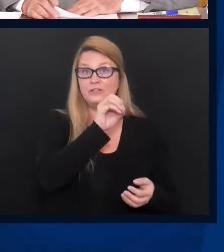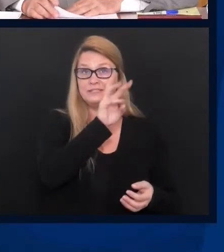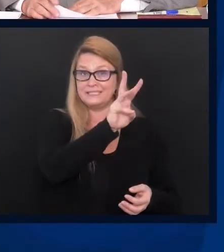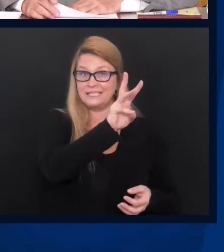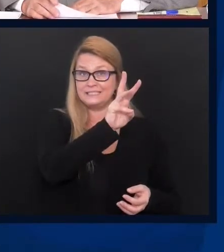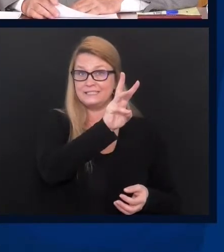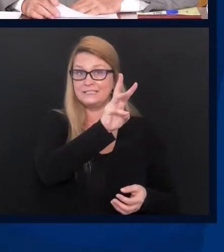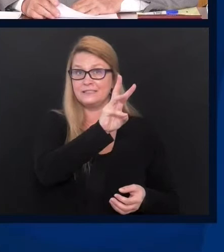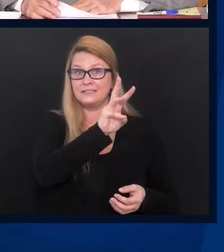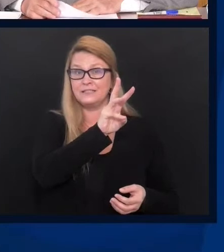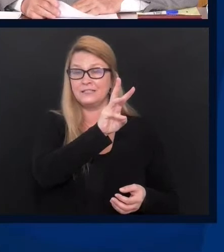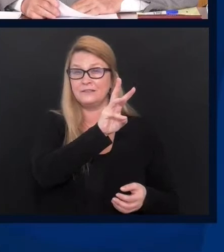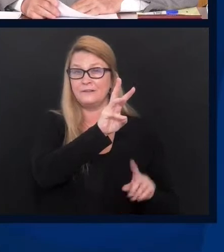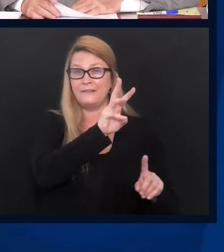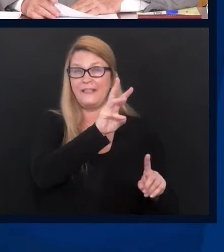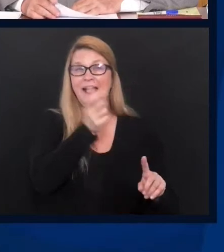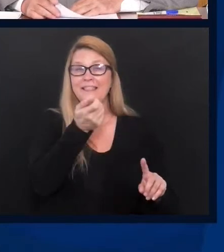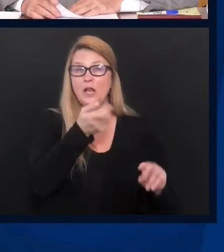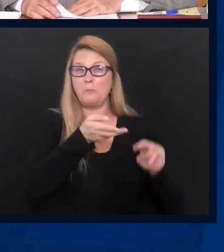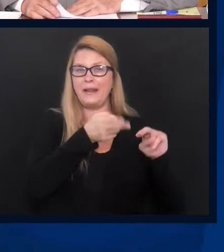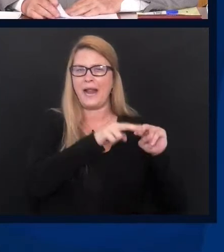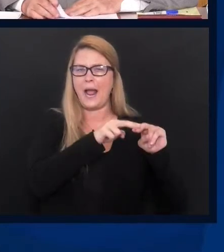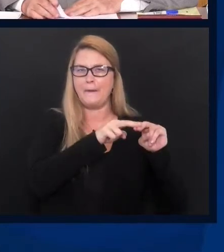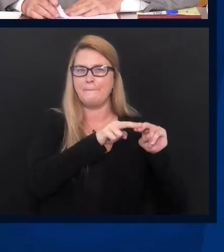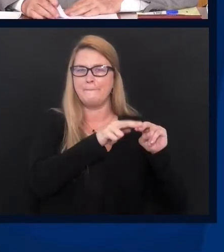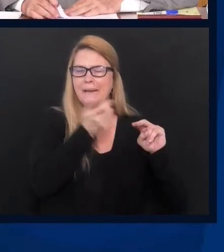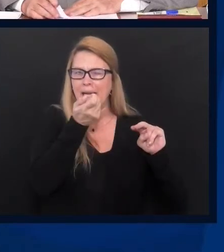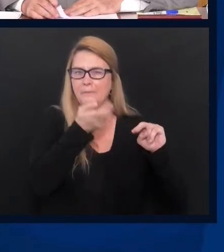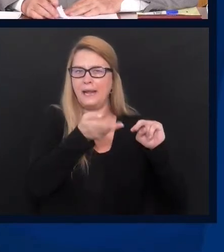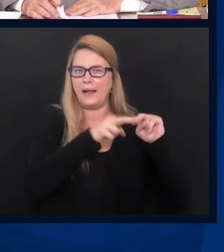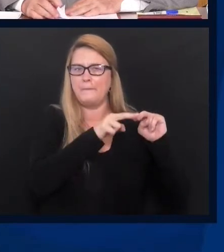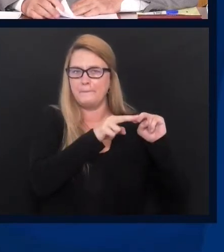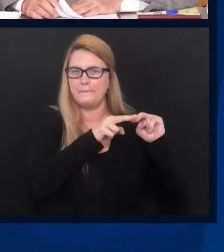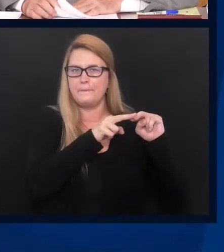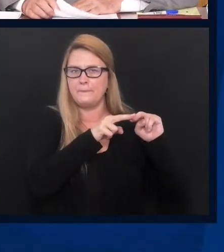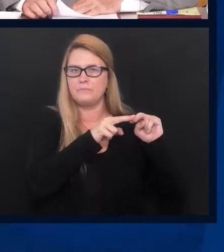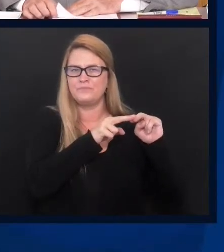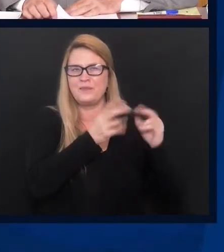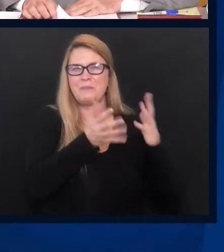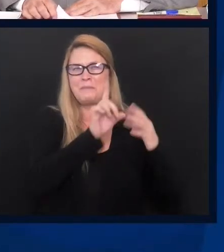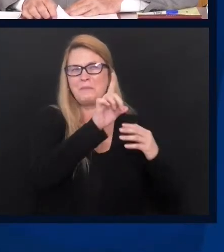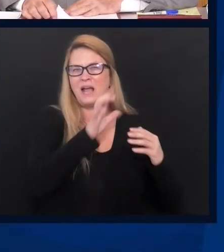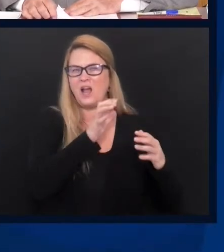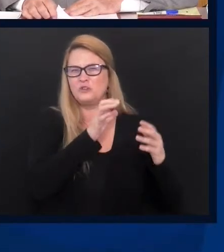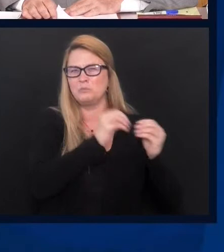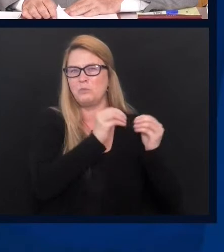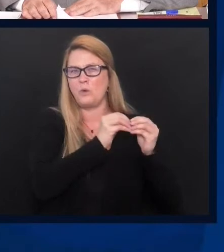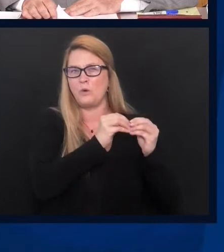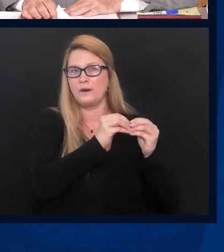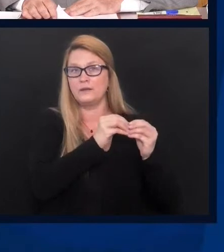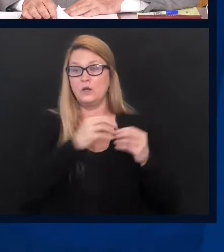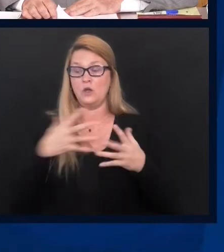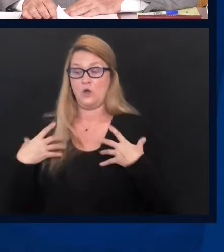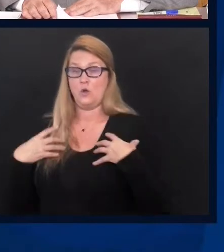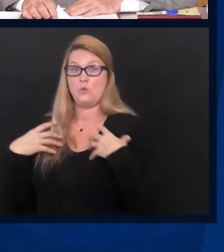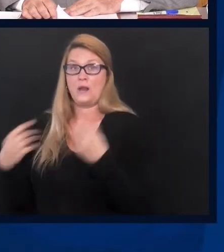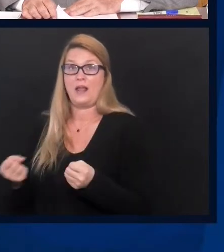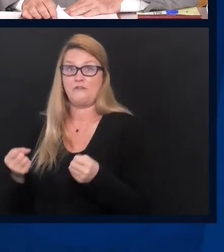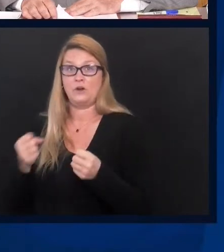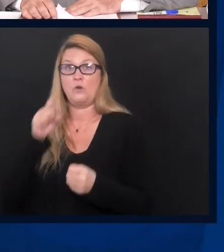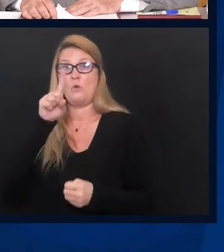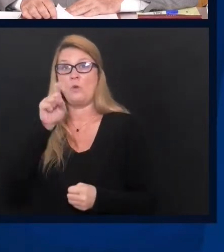5,206. That's probably up just a little teeny bit, like 100 more. We have recovered cases